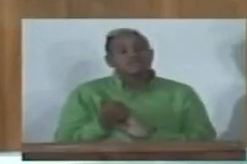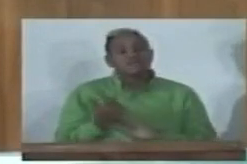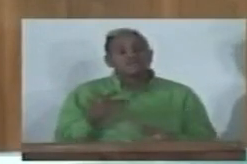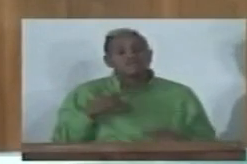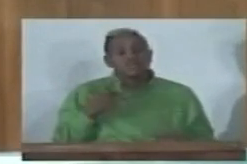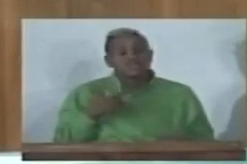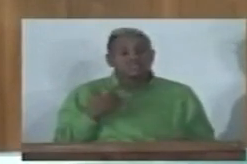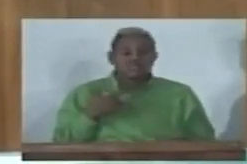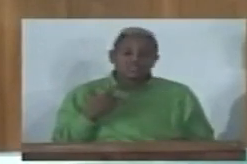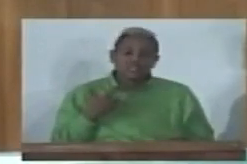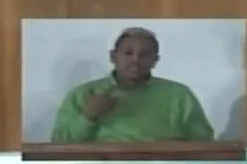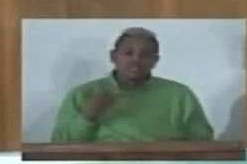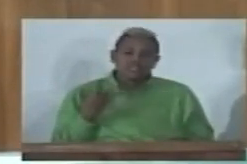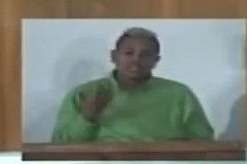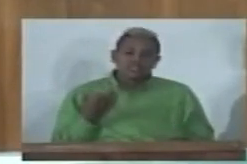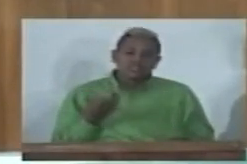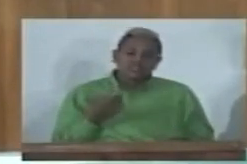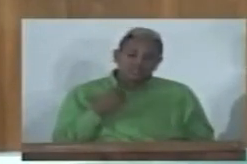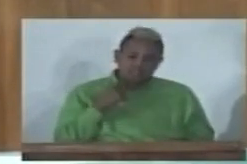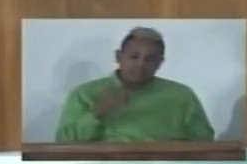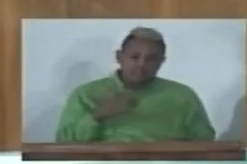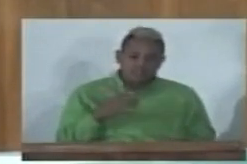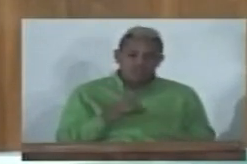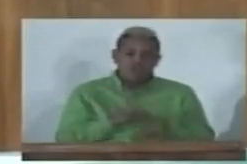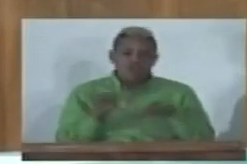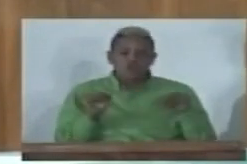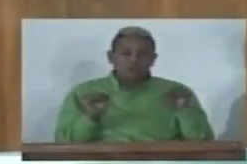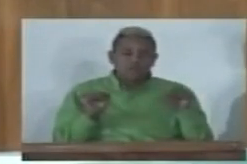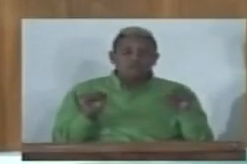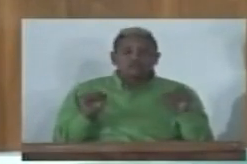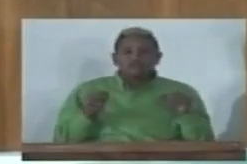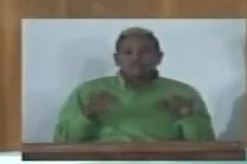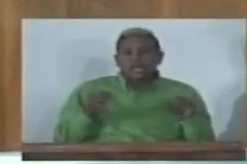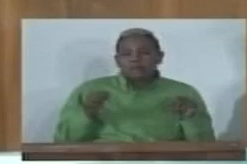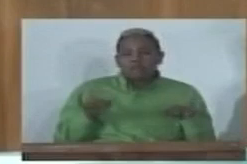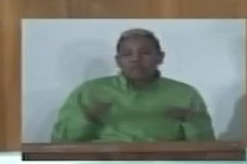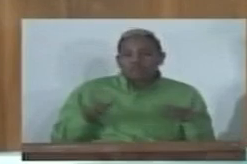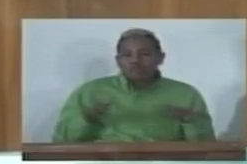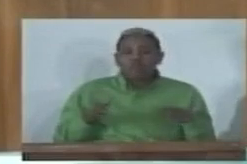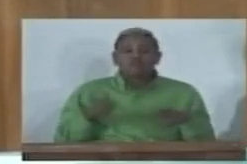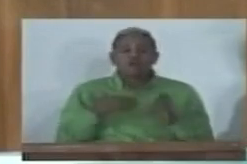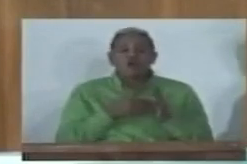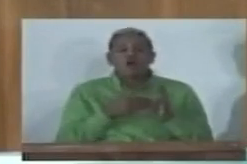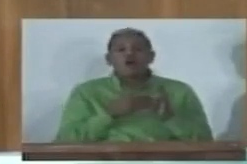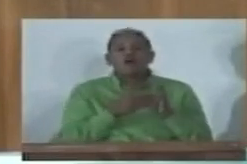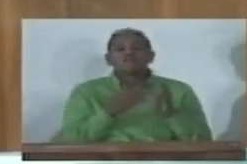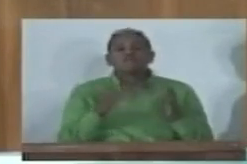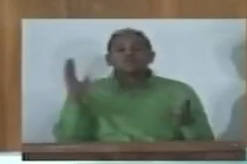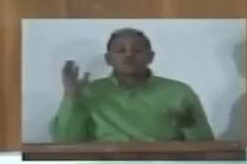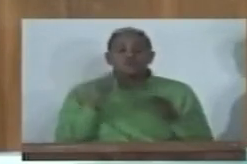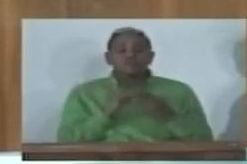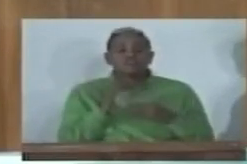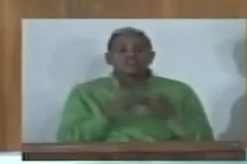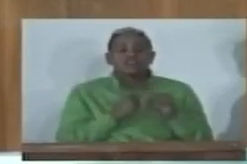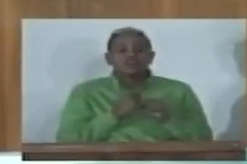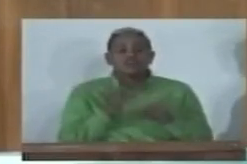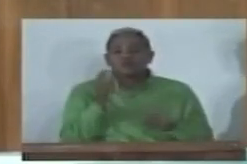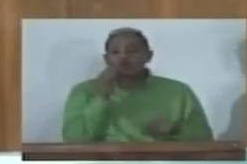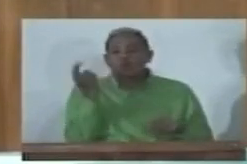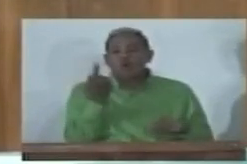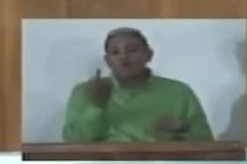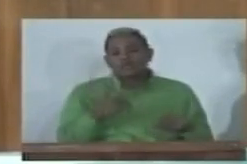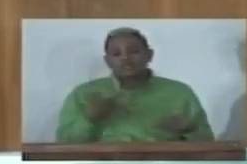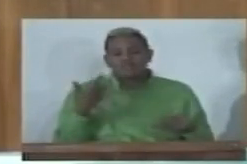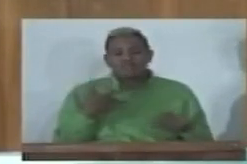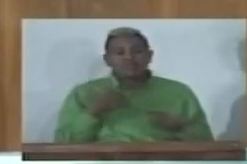because the Met Office will tell that we have a lot of earthquakes or tremors over the years, just that you don't always feel them. But